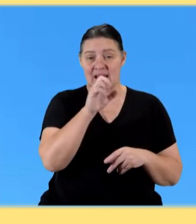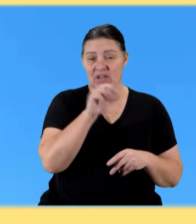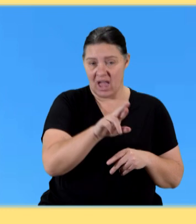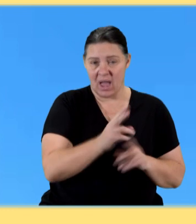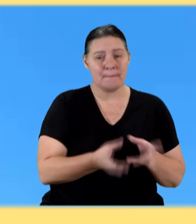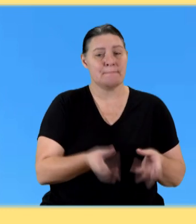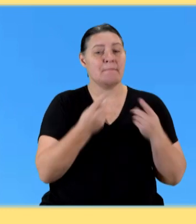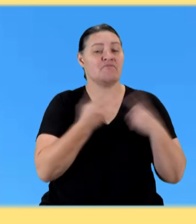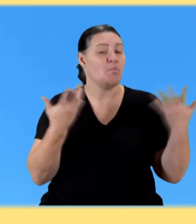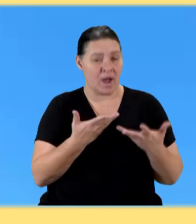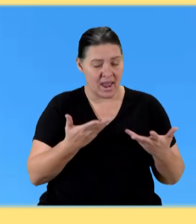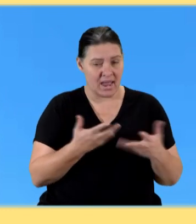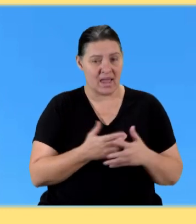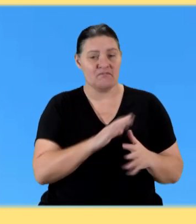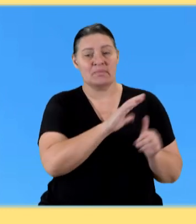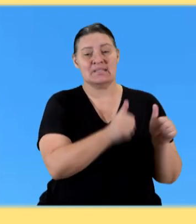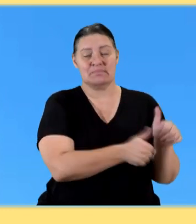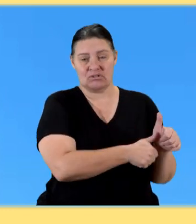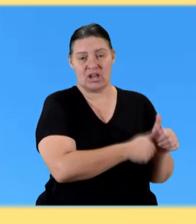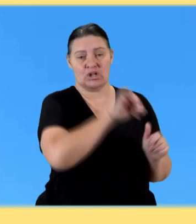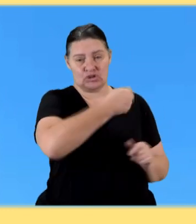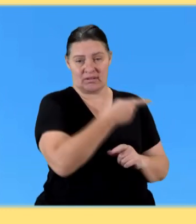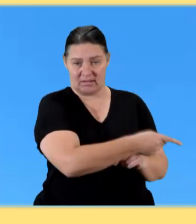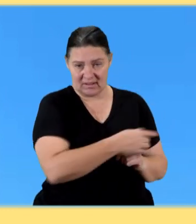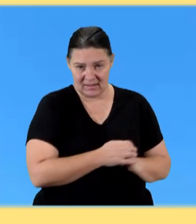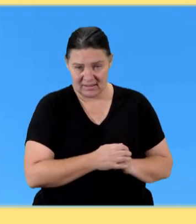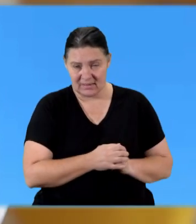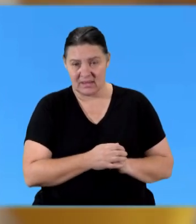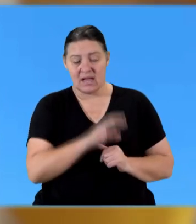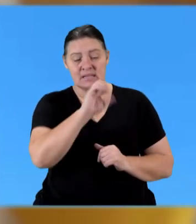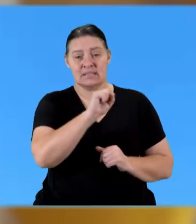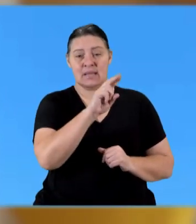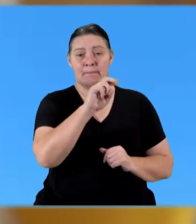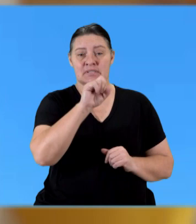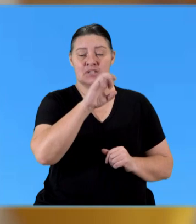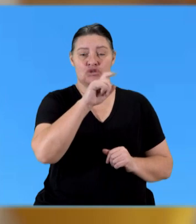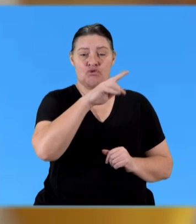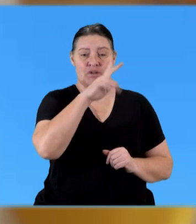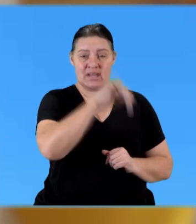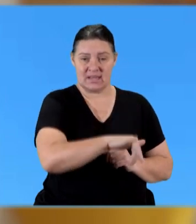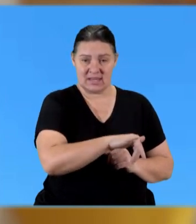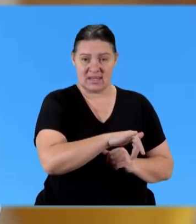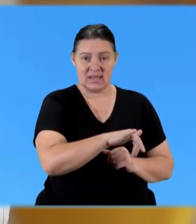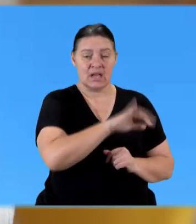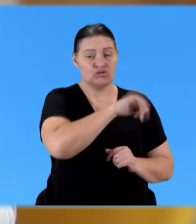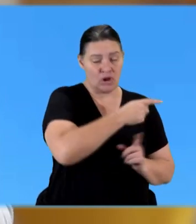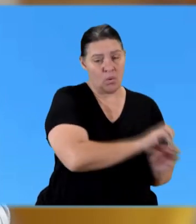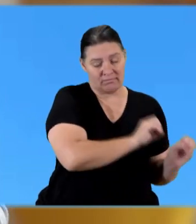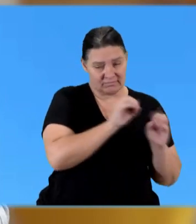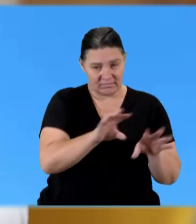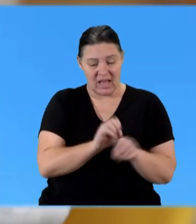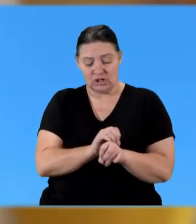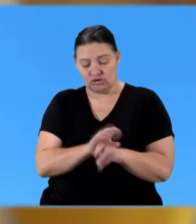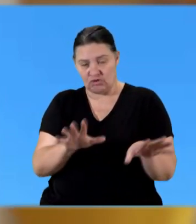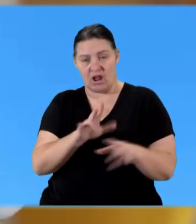is obtained from the subsidiary journals. So from the subsidiary journals, we post to the general